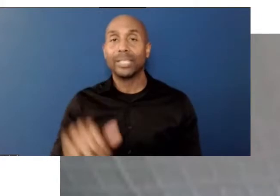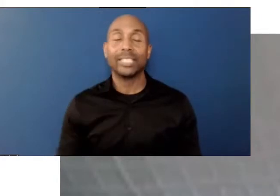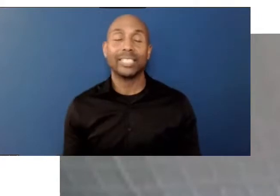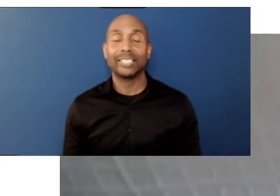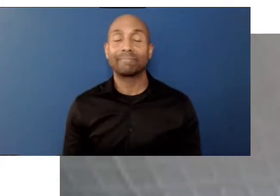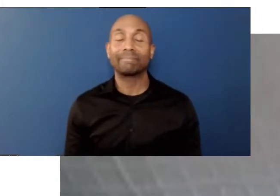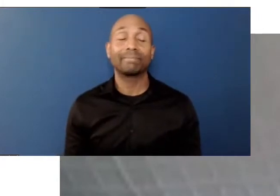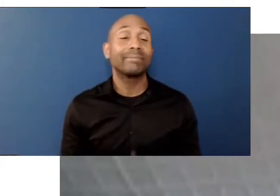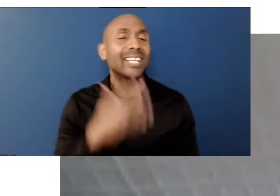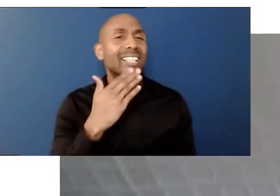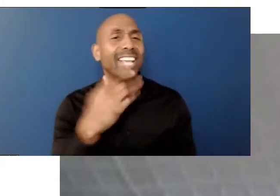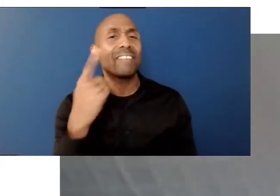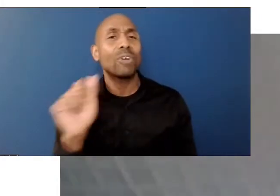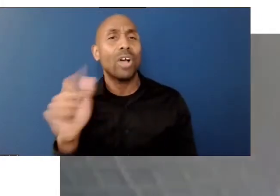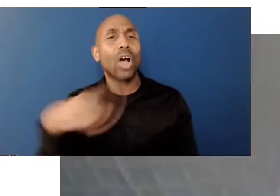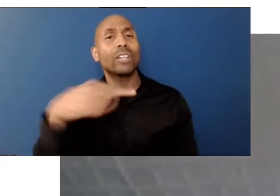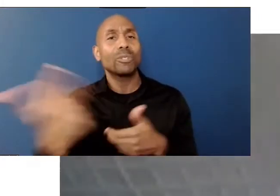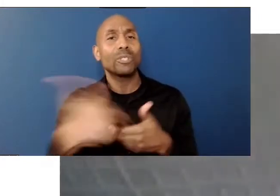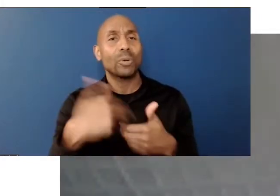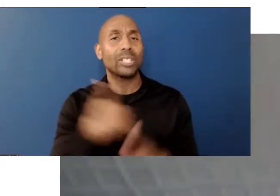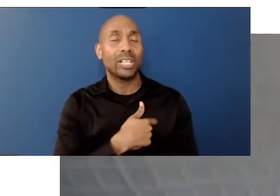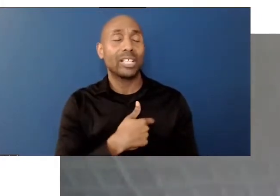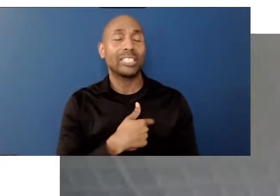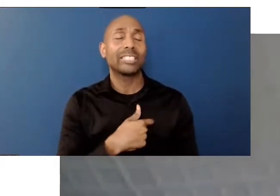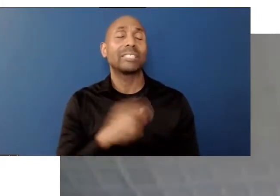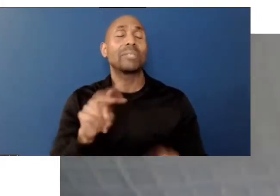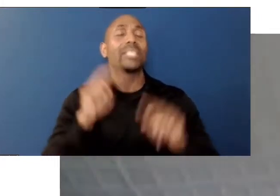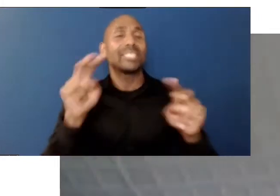and see all the other things that Nova Scotia